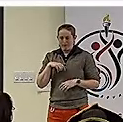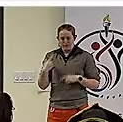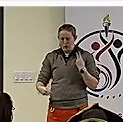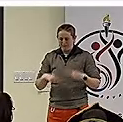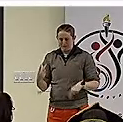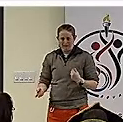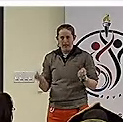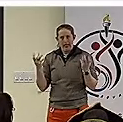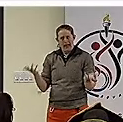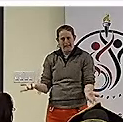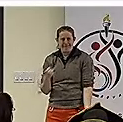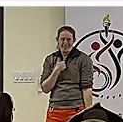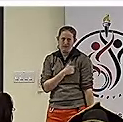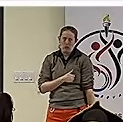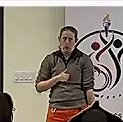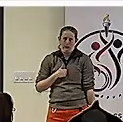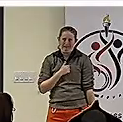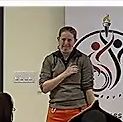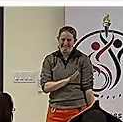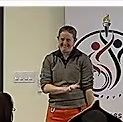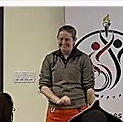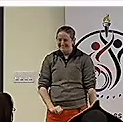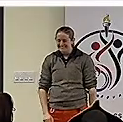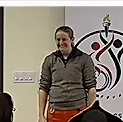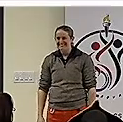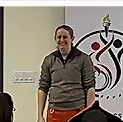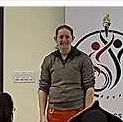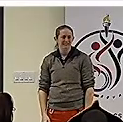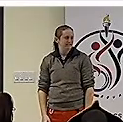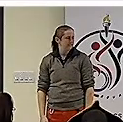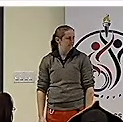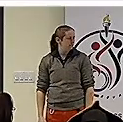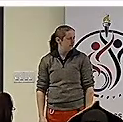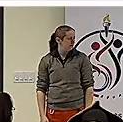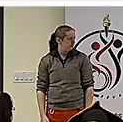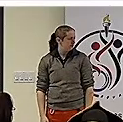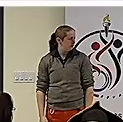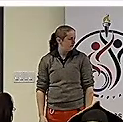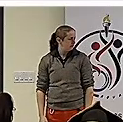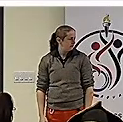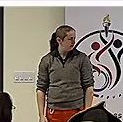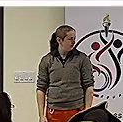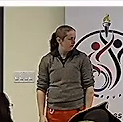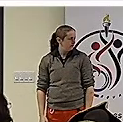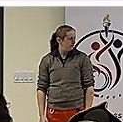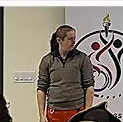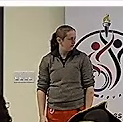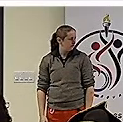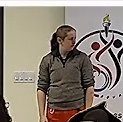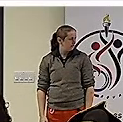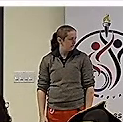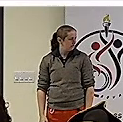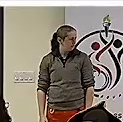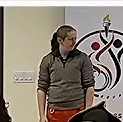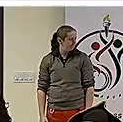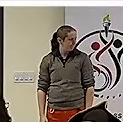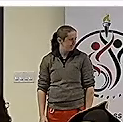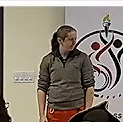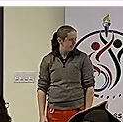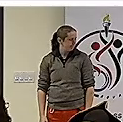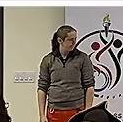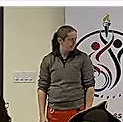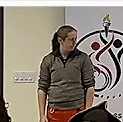Sorry. Okay, let's see where I pick up at. Right. All right. So,